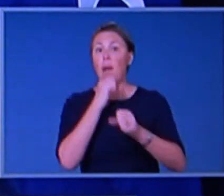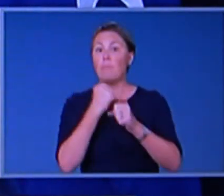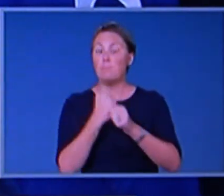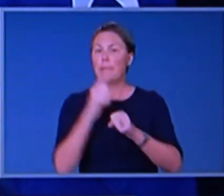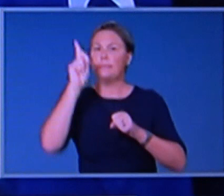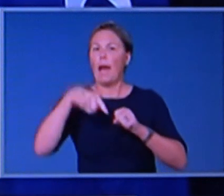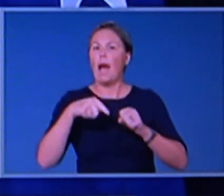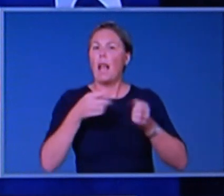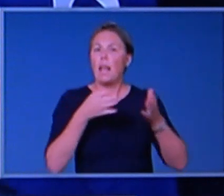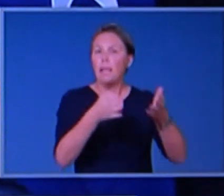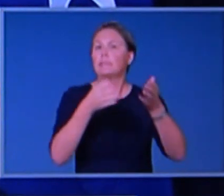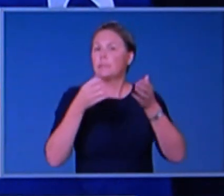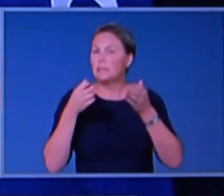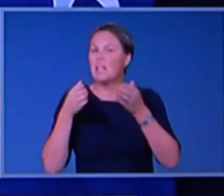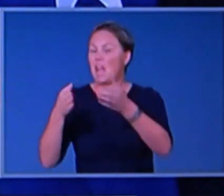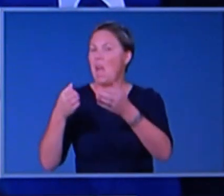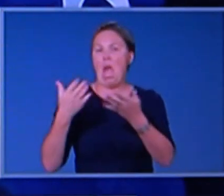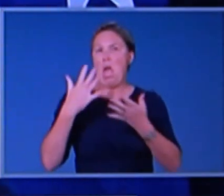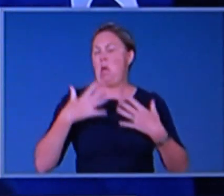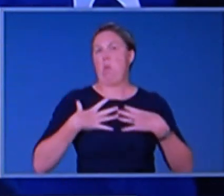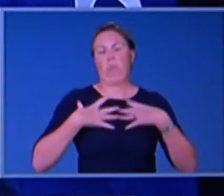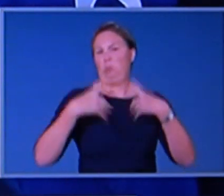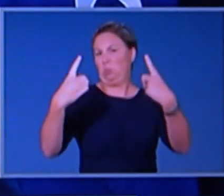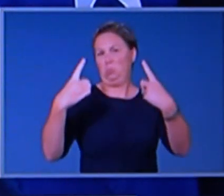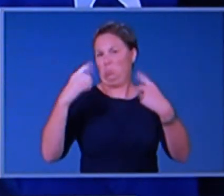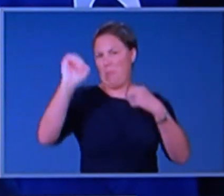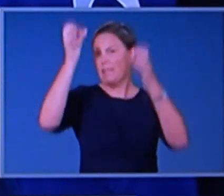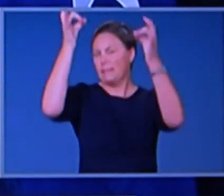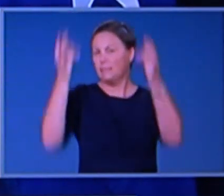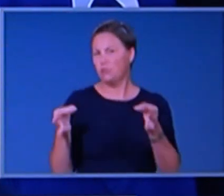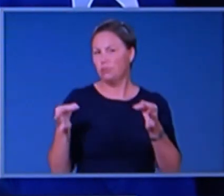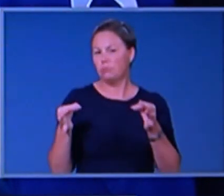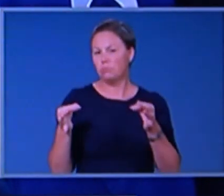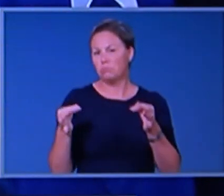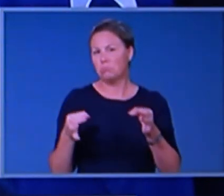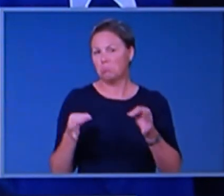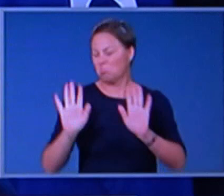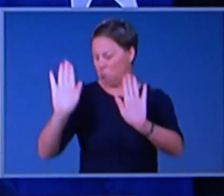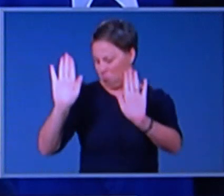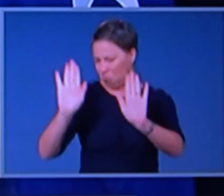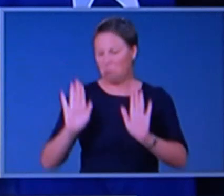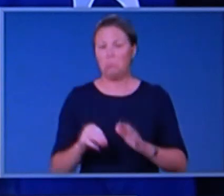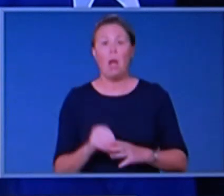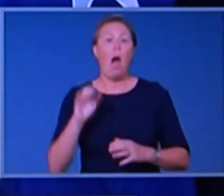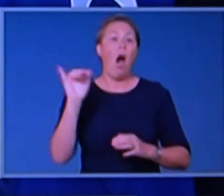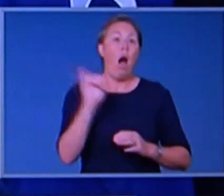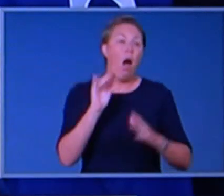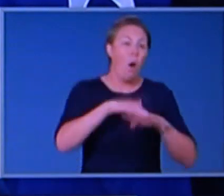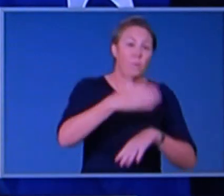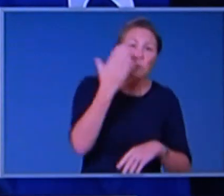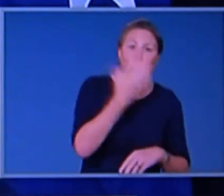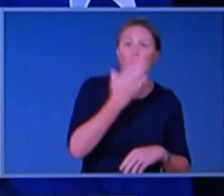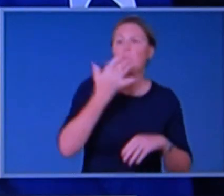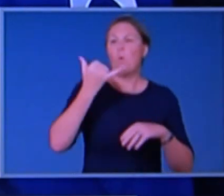place above the baselines. They're making those announcements almost on a daily basis. We welcome that, whether it's in schools or in